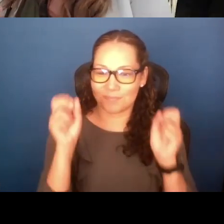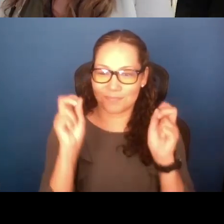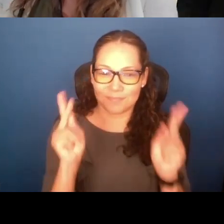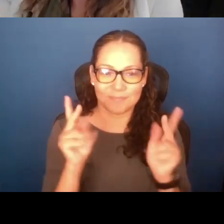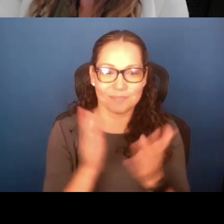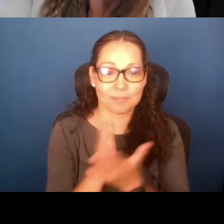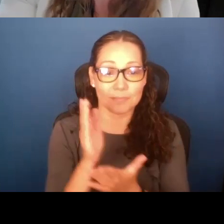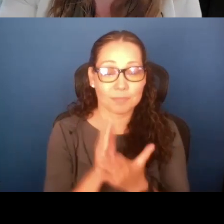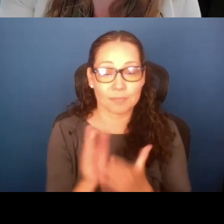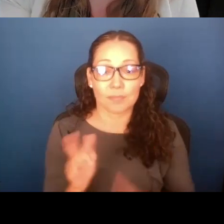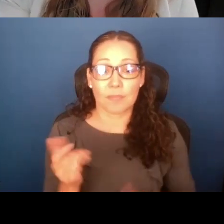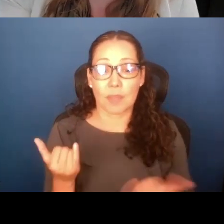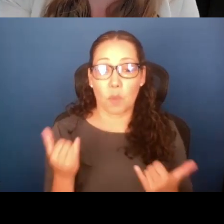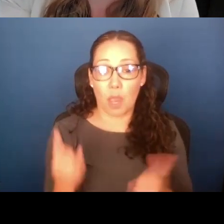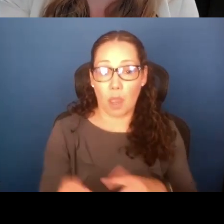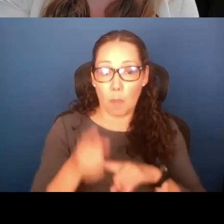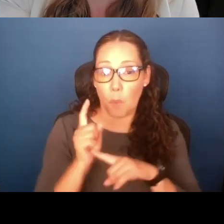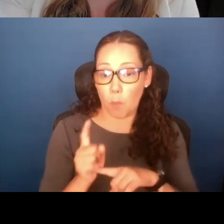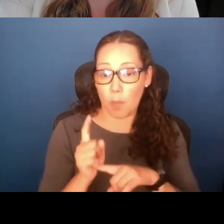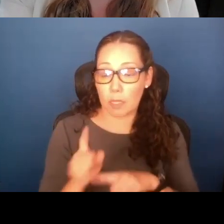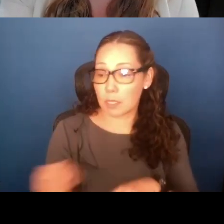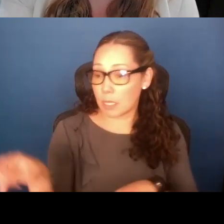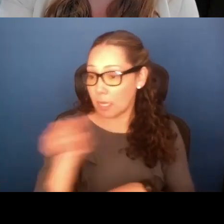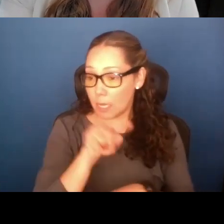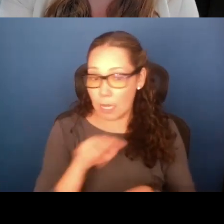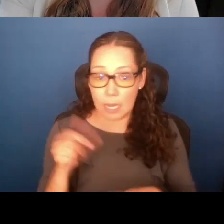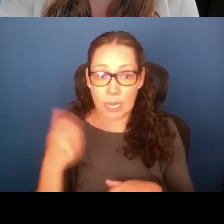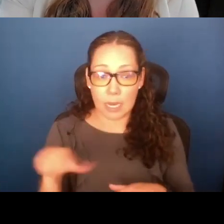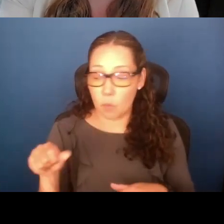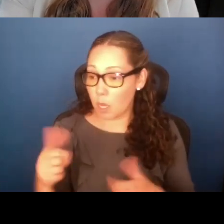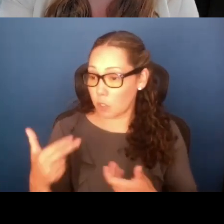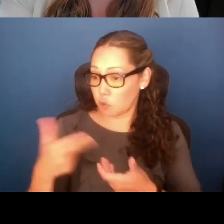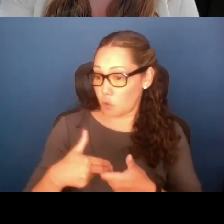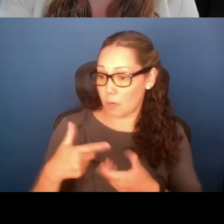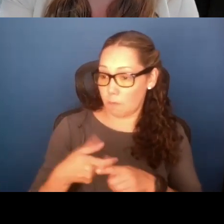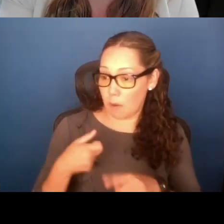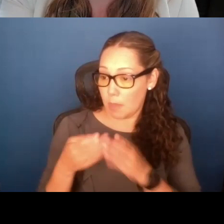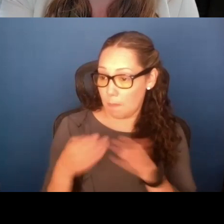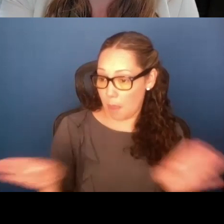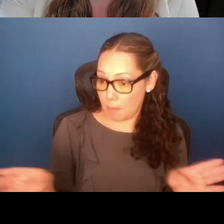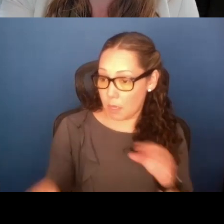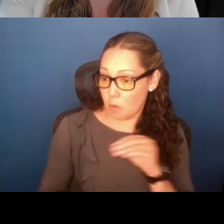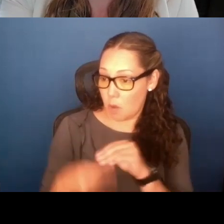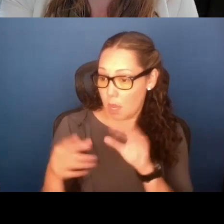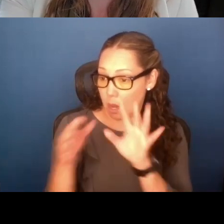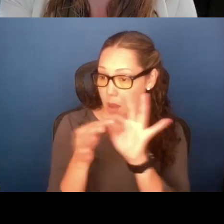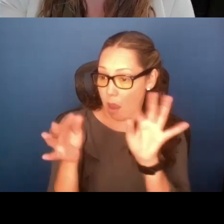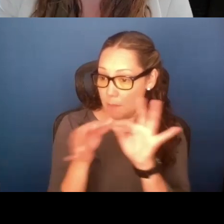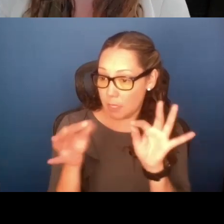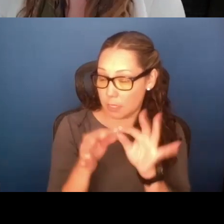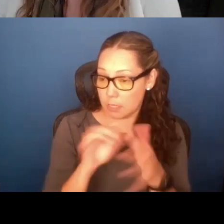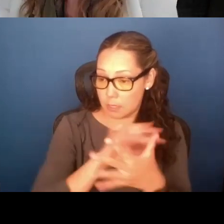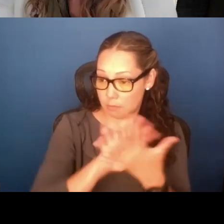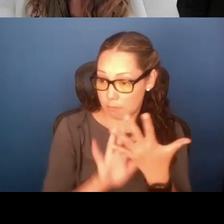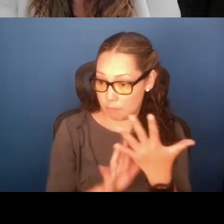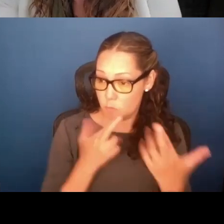With that, we'll just take a moment to see if there's anyone who's joined us from the public today who would like to add any comments on this particular recommendation.